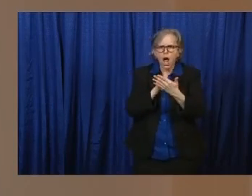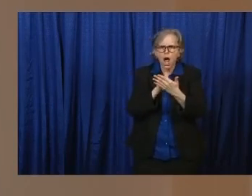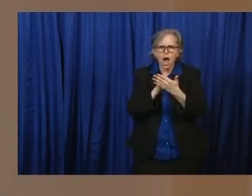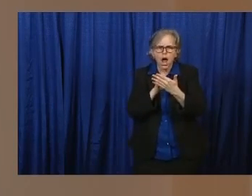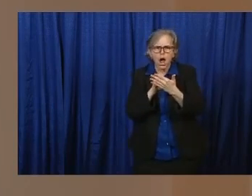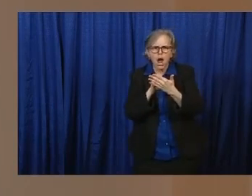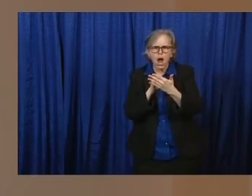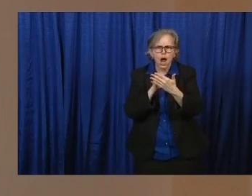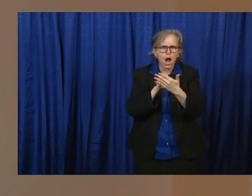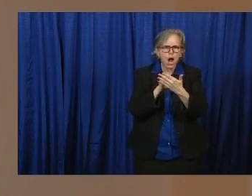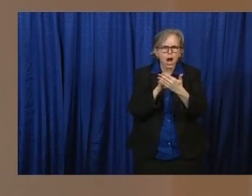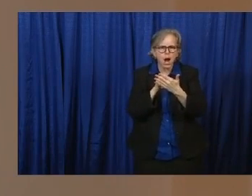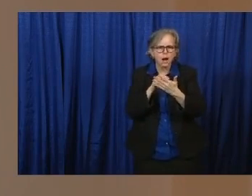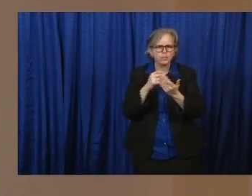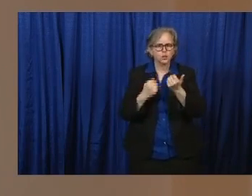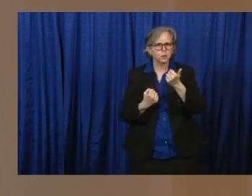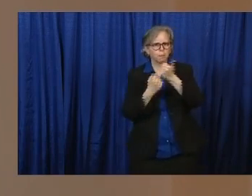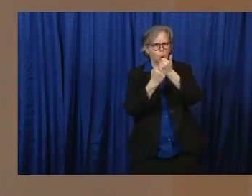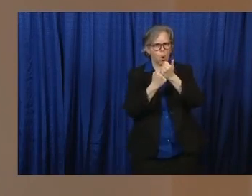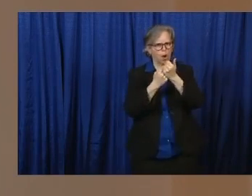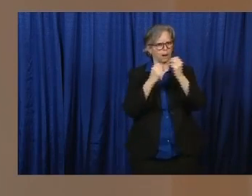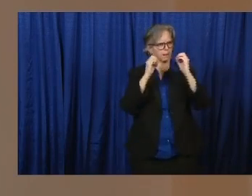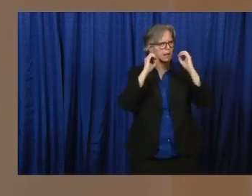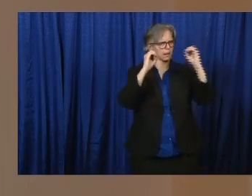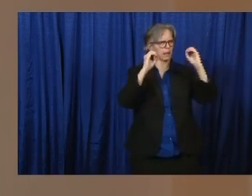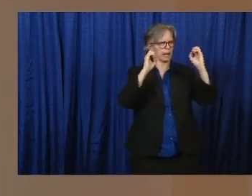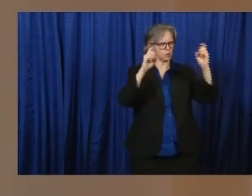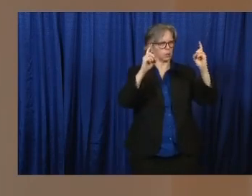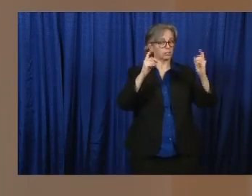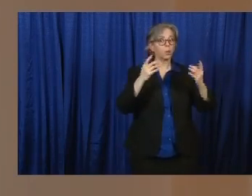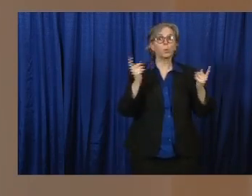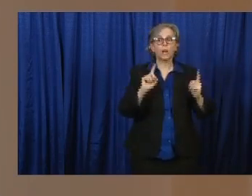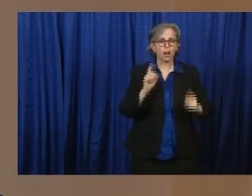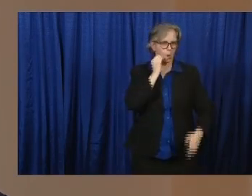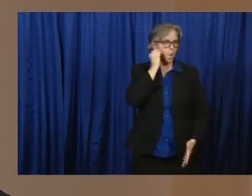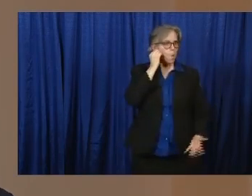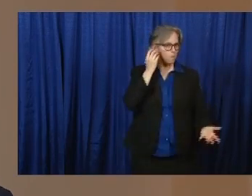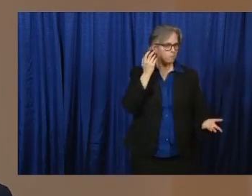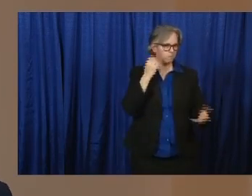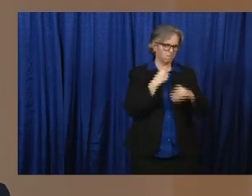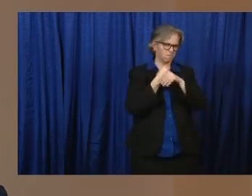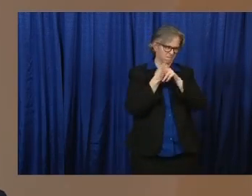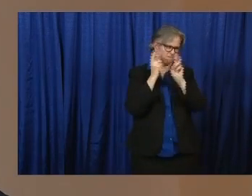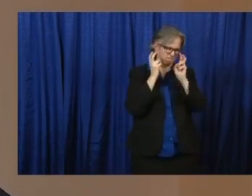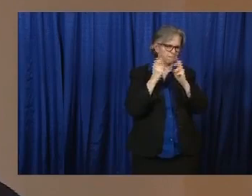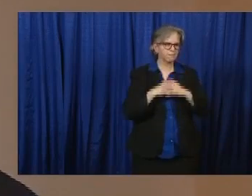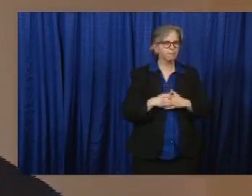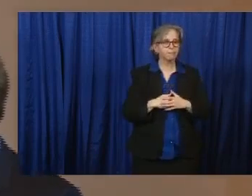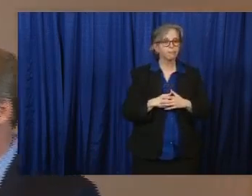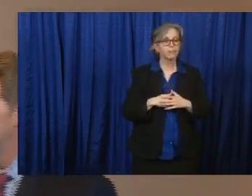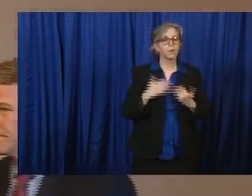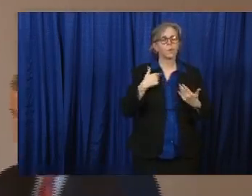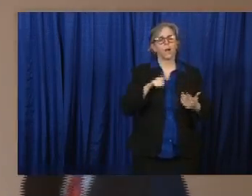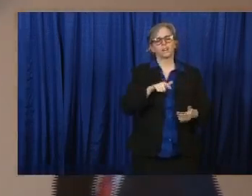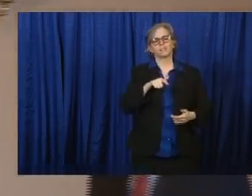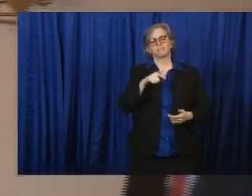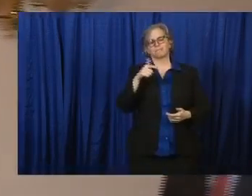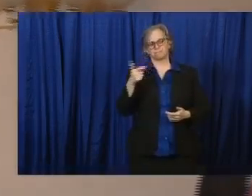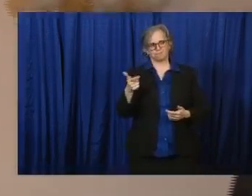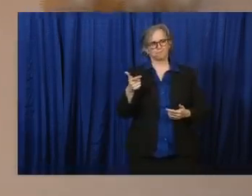strengthen our education system in the state. And so with that, I will turn it back over to the governor. Thank you, Governor. Dr.